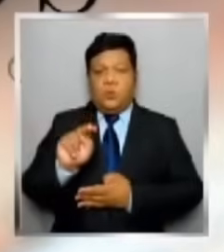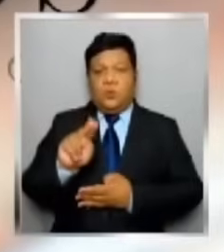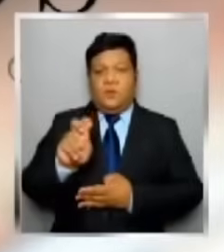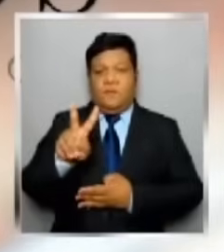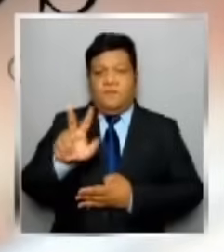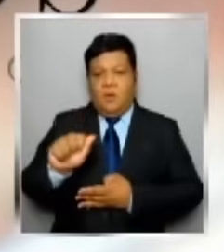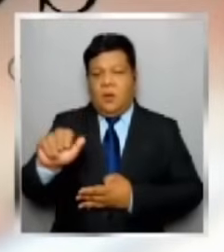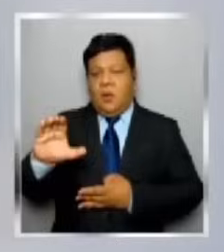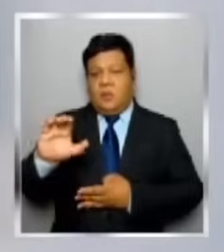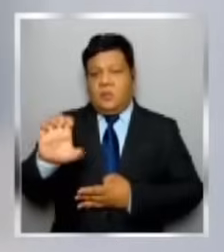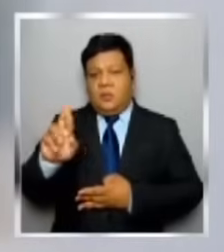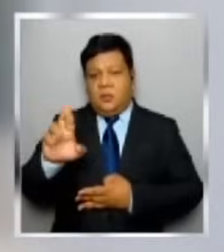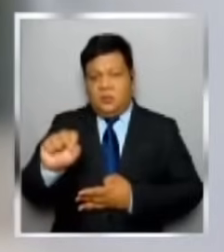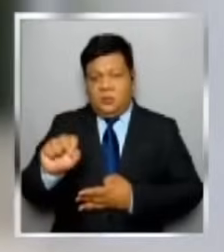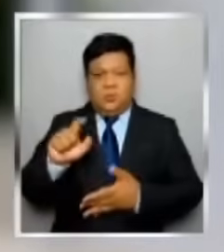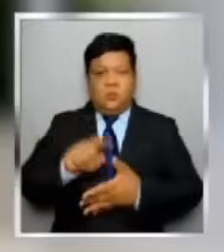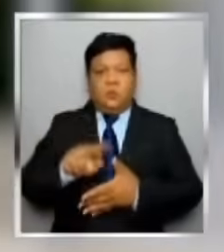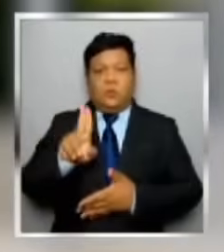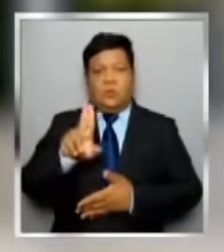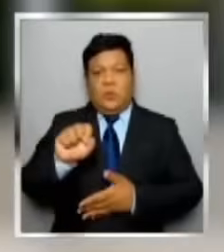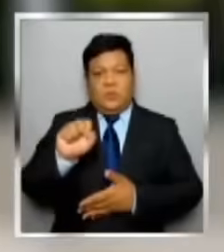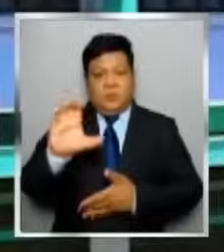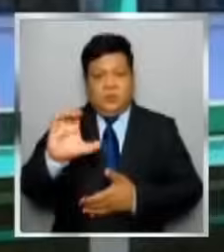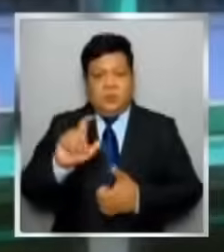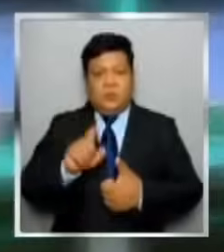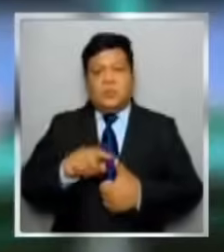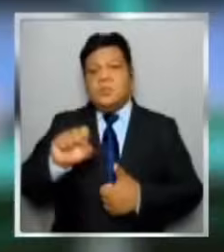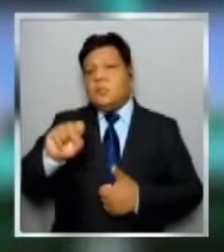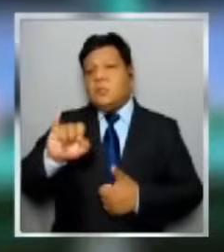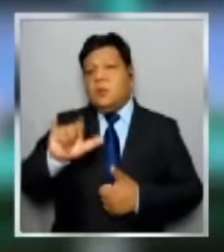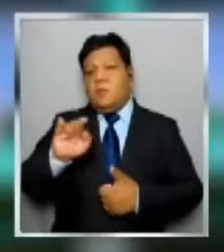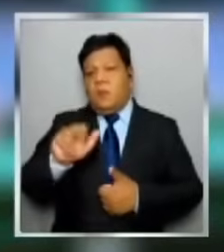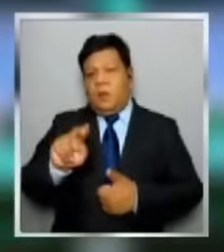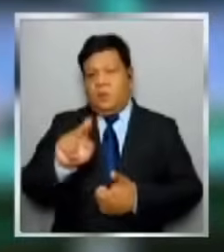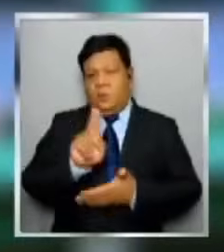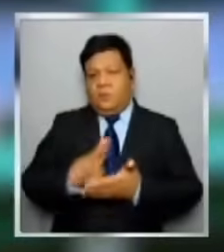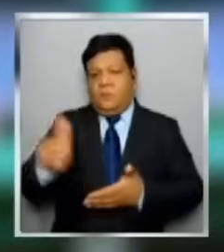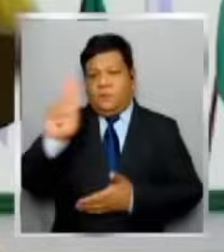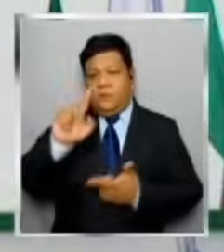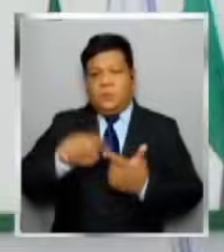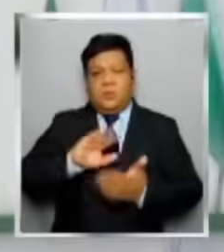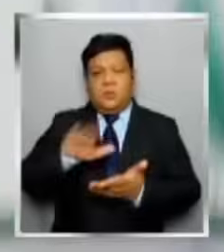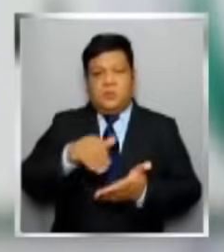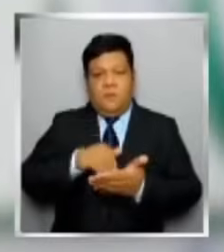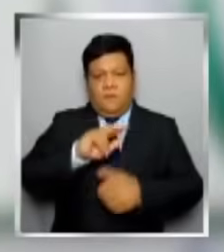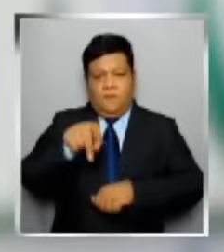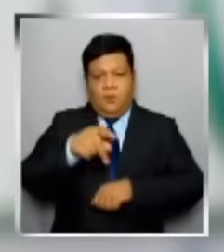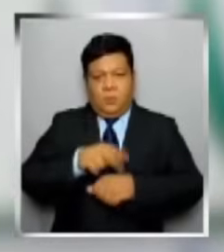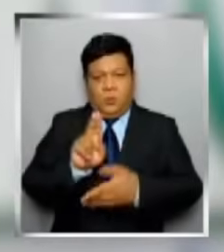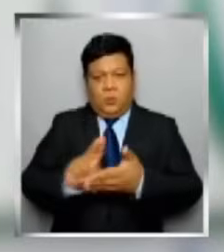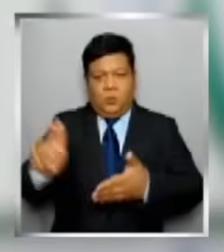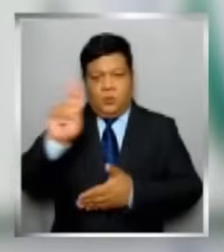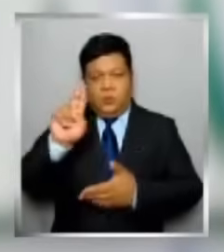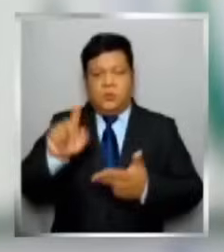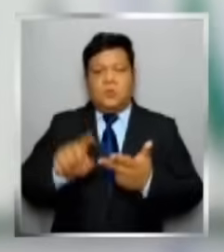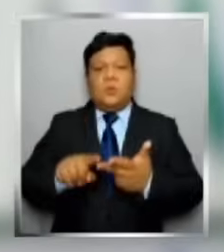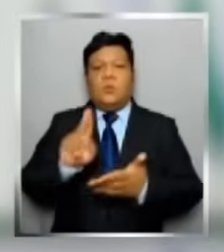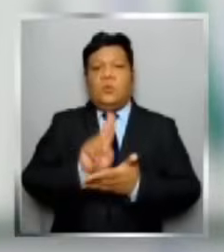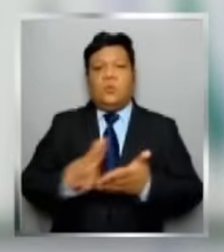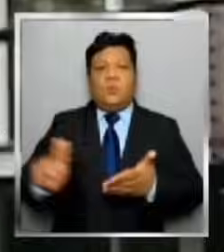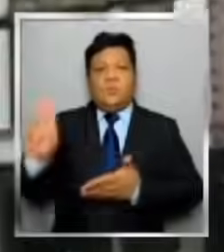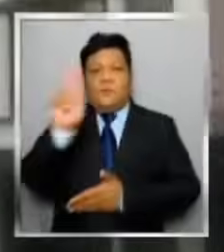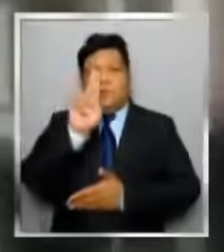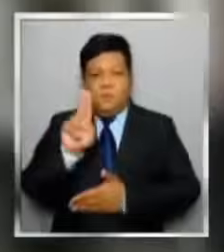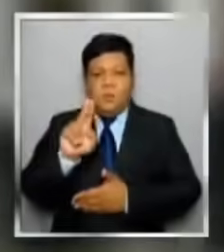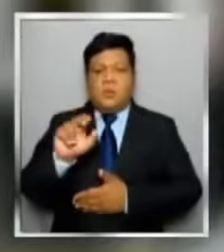University of San Carlos, Siliman University, Central Philippine University, University of St. La Salle